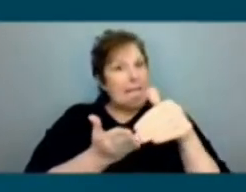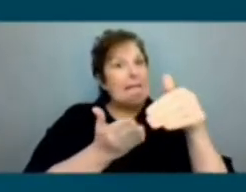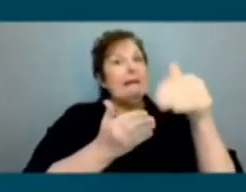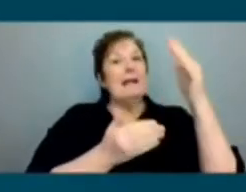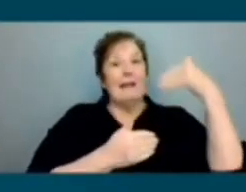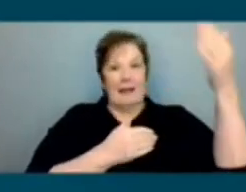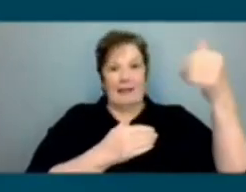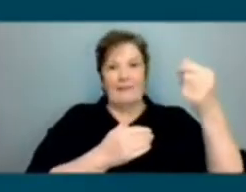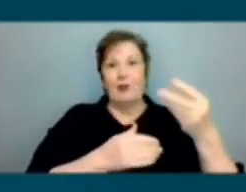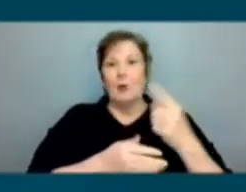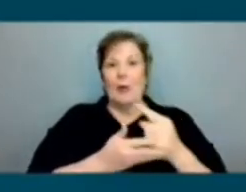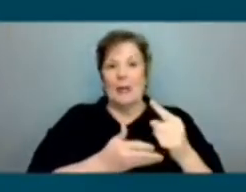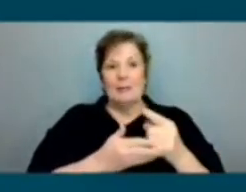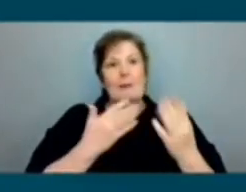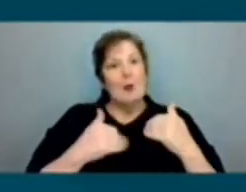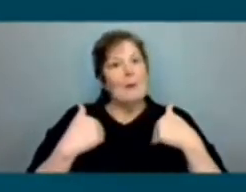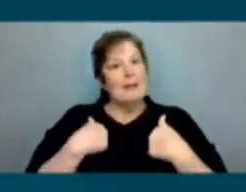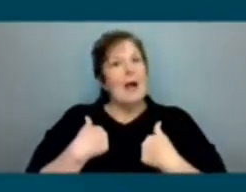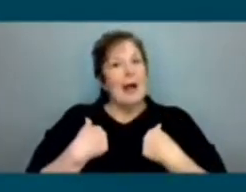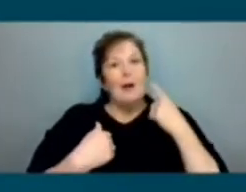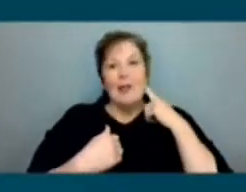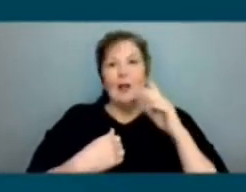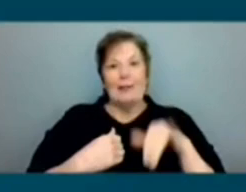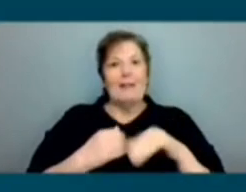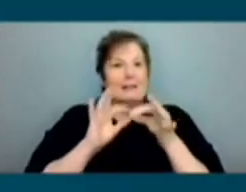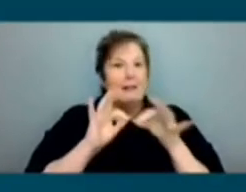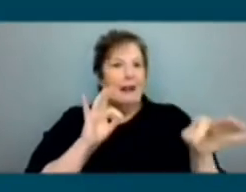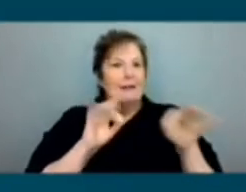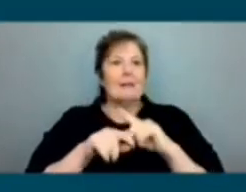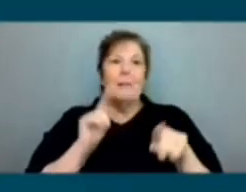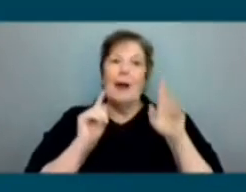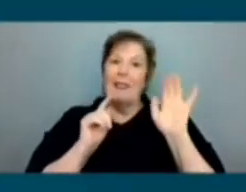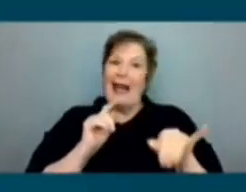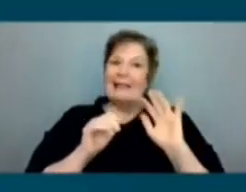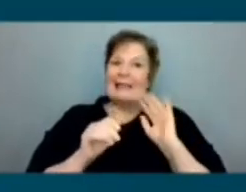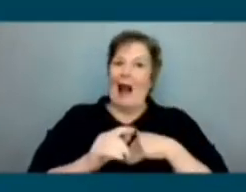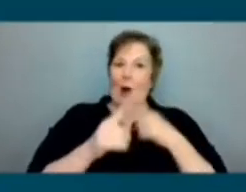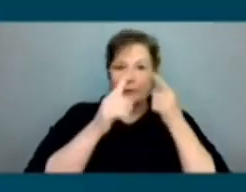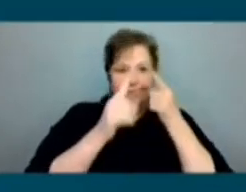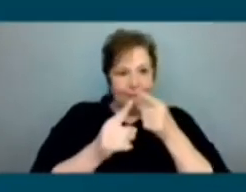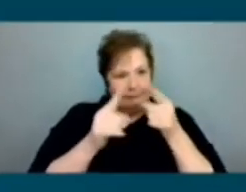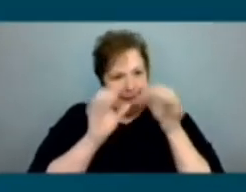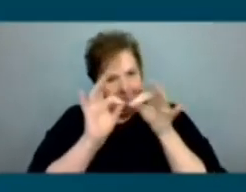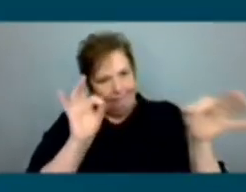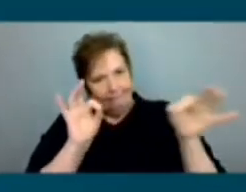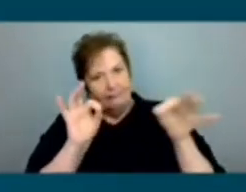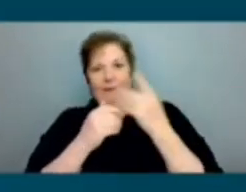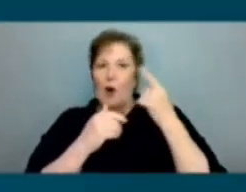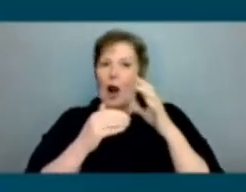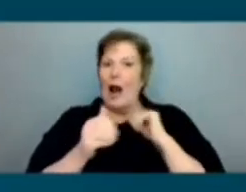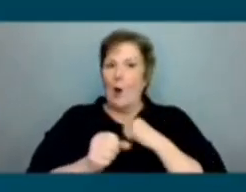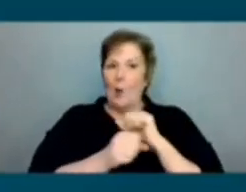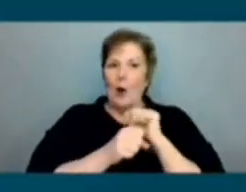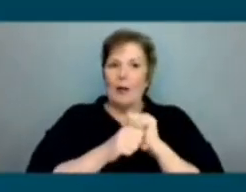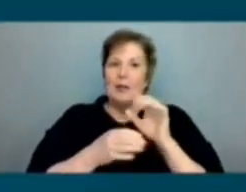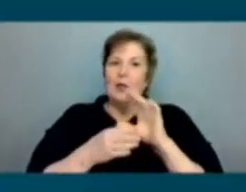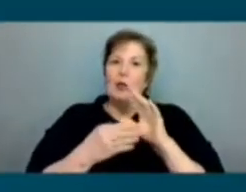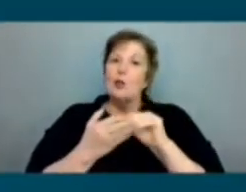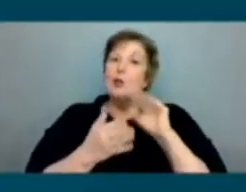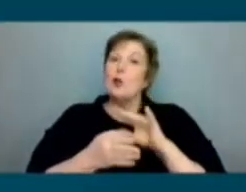You might even get tired of hearing it. But it is the guiding mantra for our work in student outcomes focused